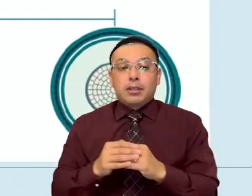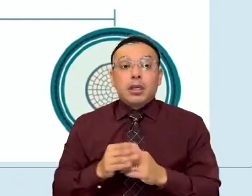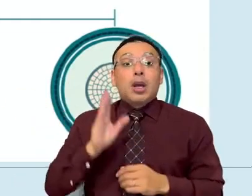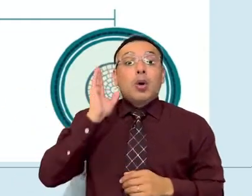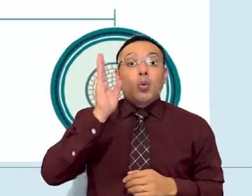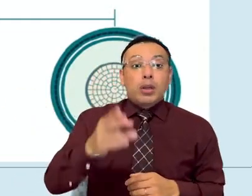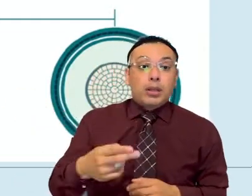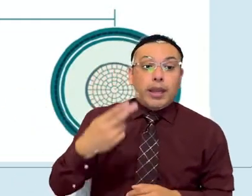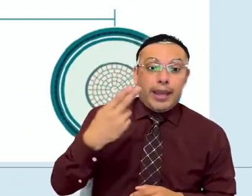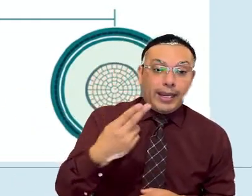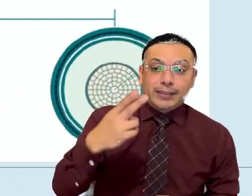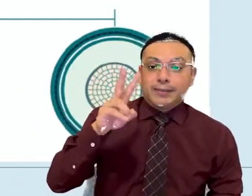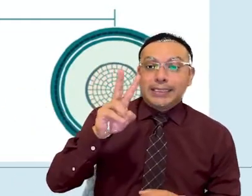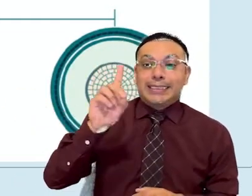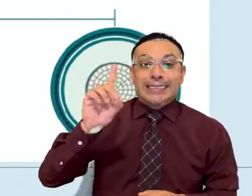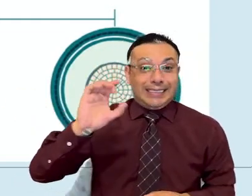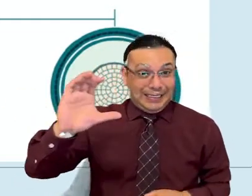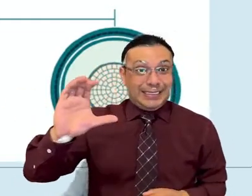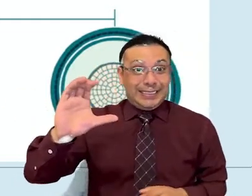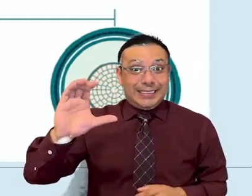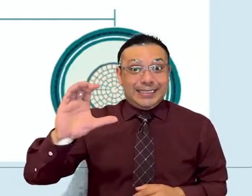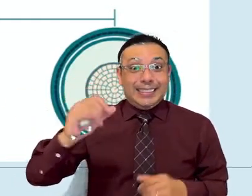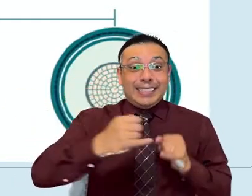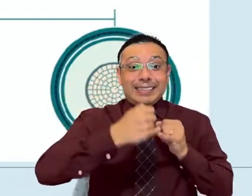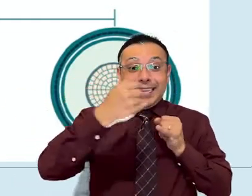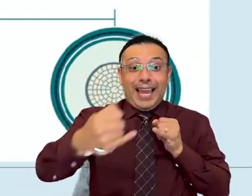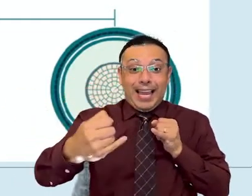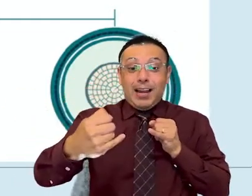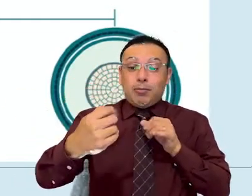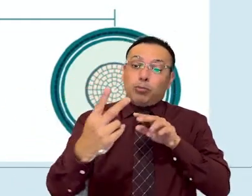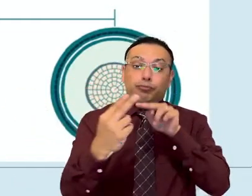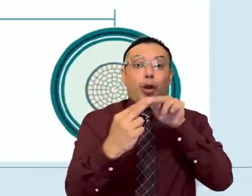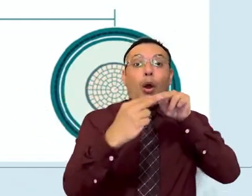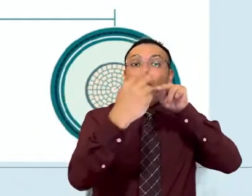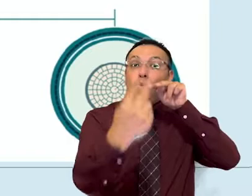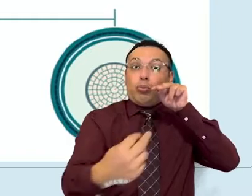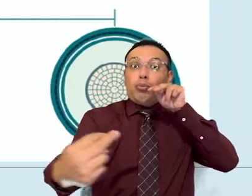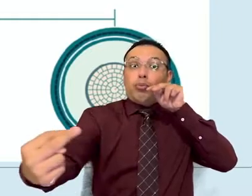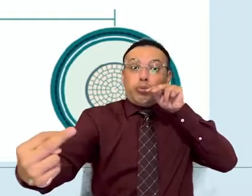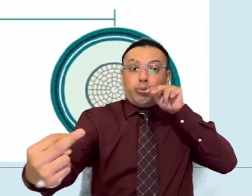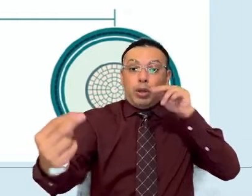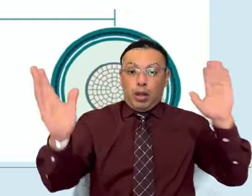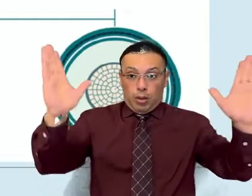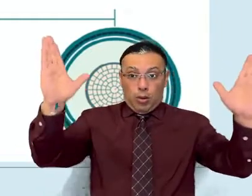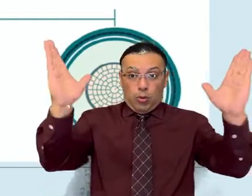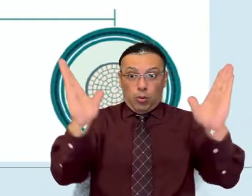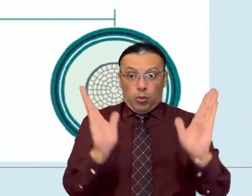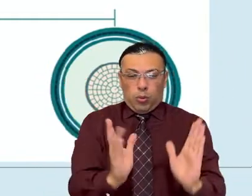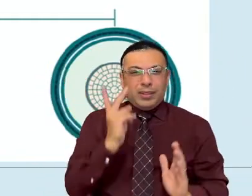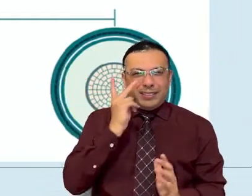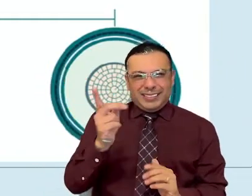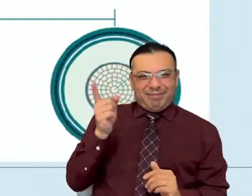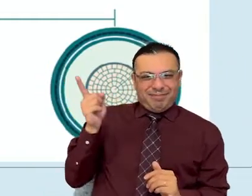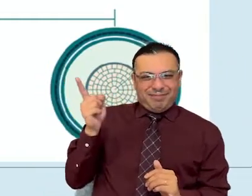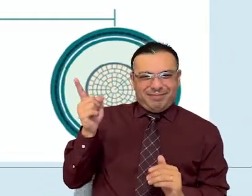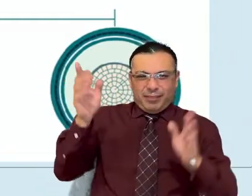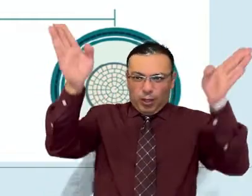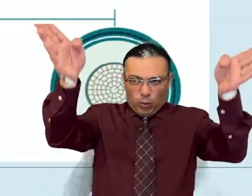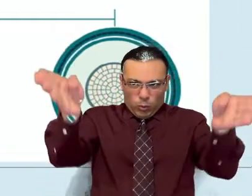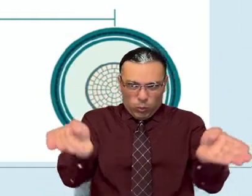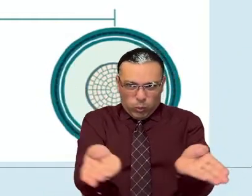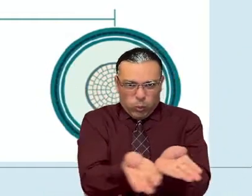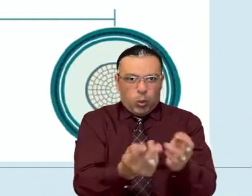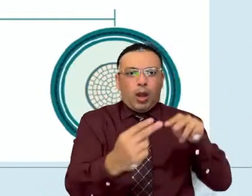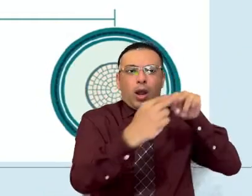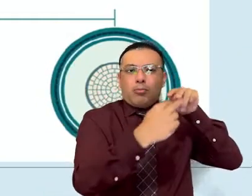cable in one run. It would look like this on the left with all of these parameters